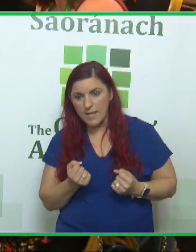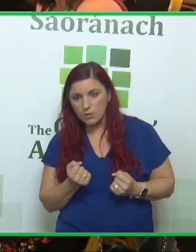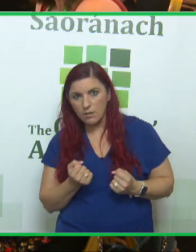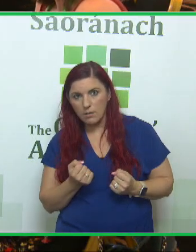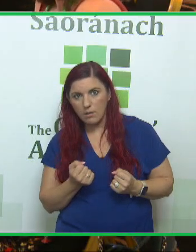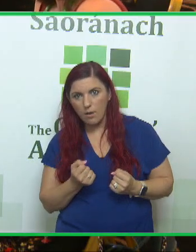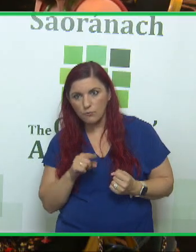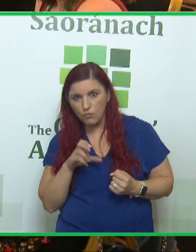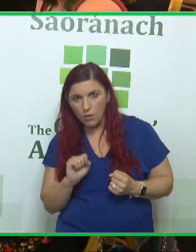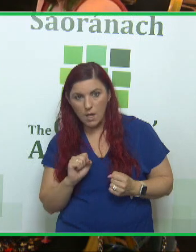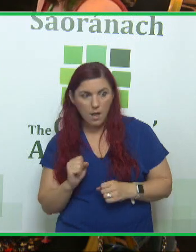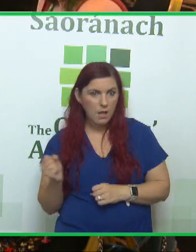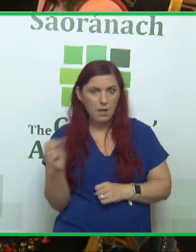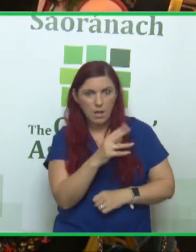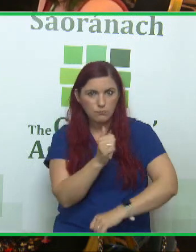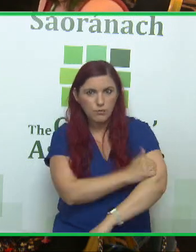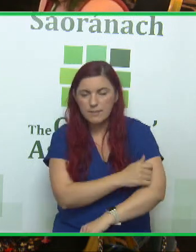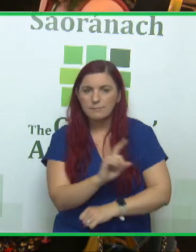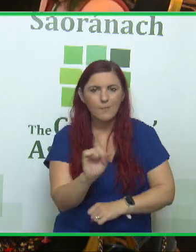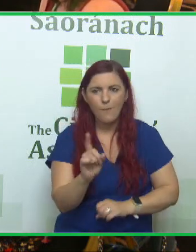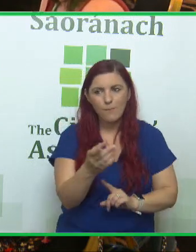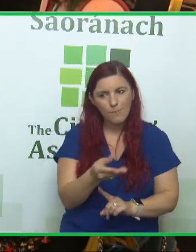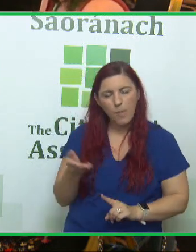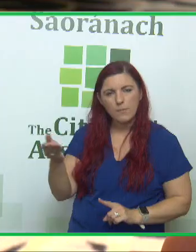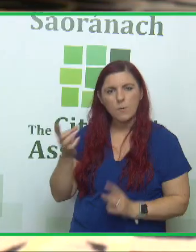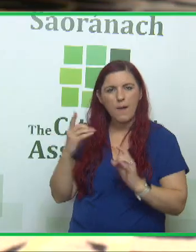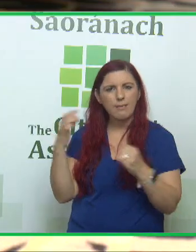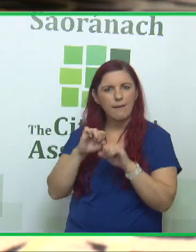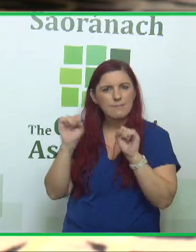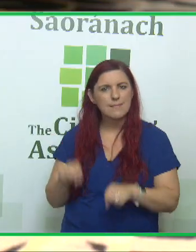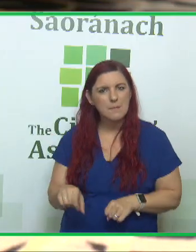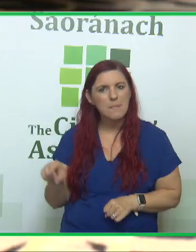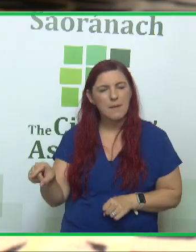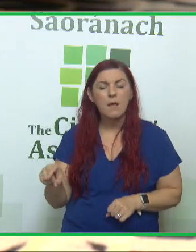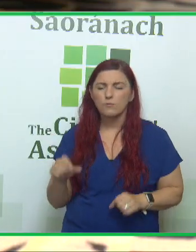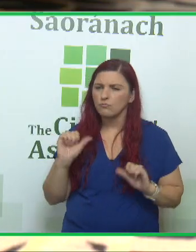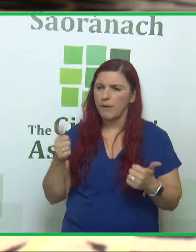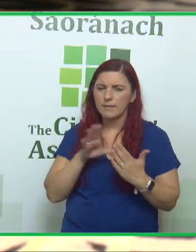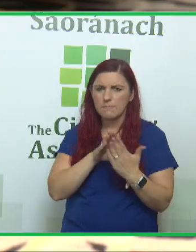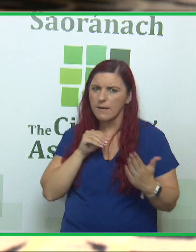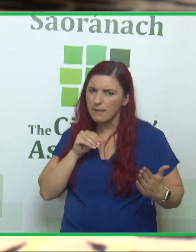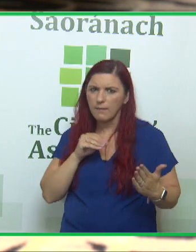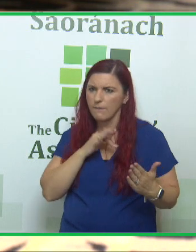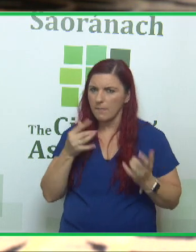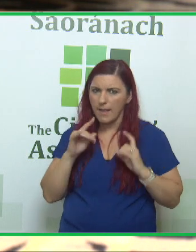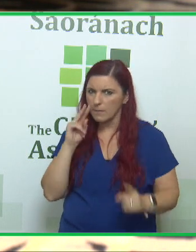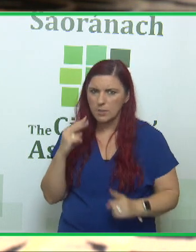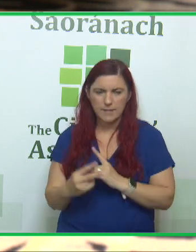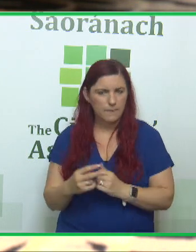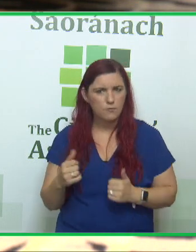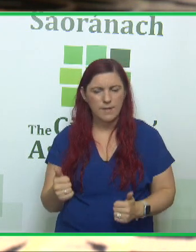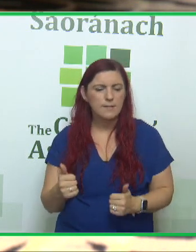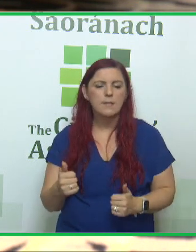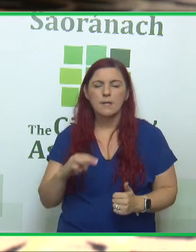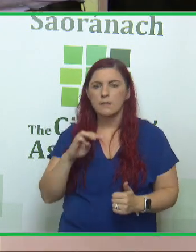system. It's an excellent model. It's a model that we've put in place from a health perspective. It's open